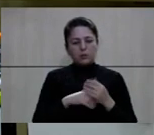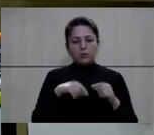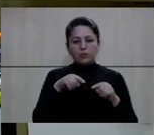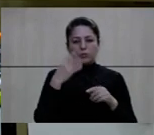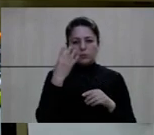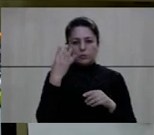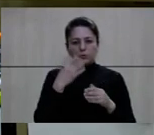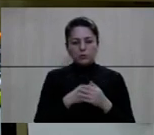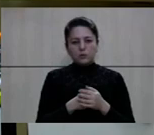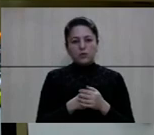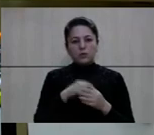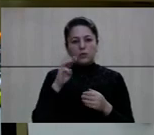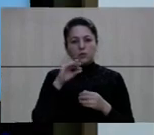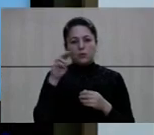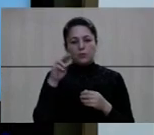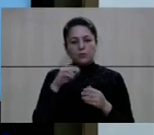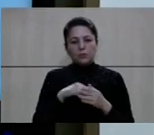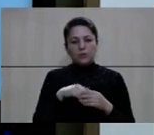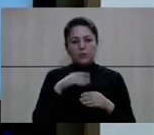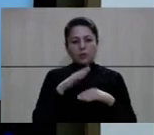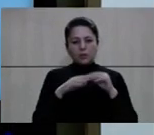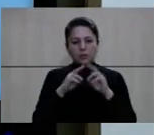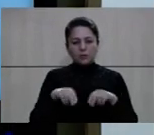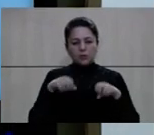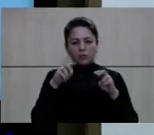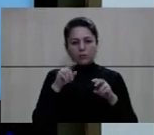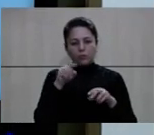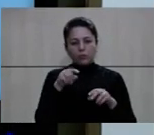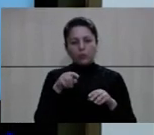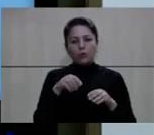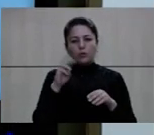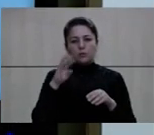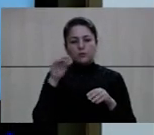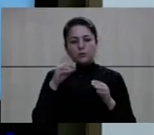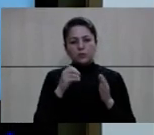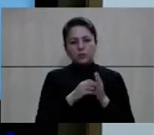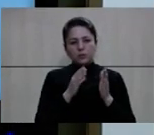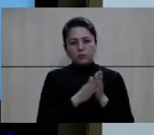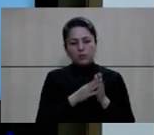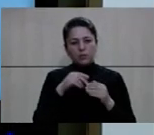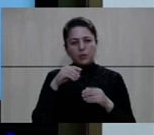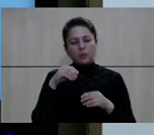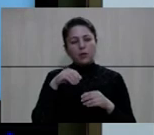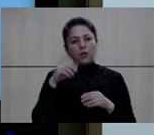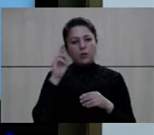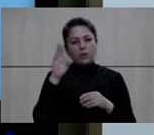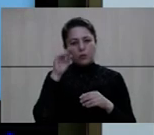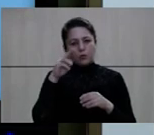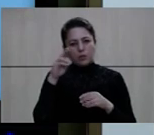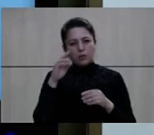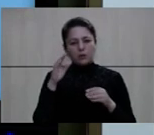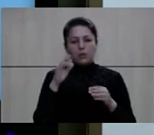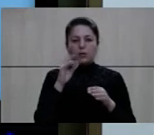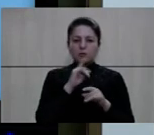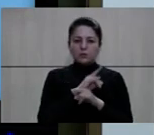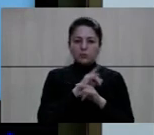4-chi tipimiz. Kasbning bu tipida shartli belgilar, raqamlar, kodlar, tabiiy yoki sun'iy